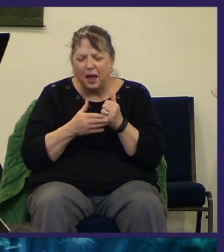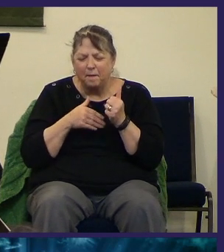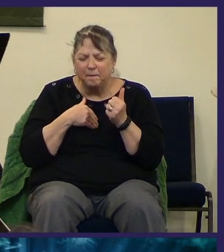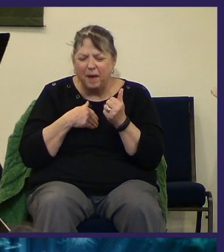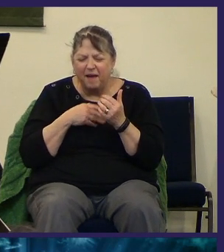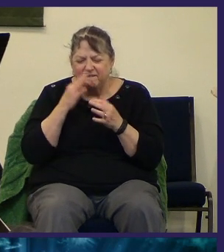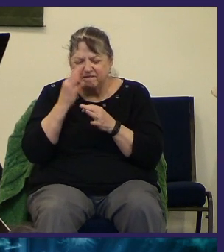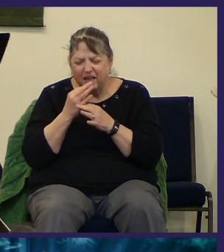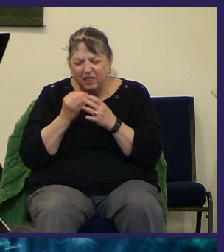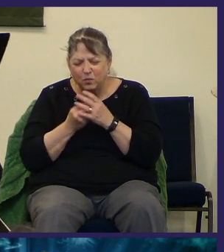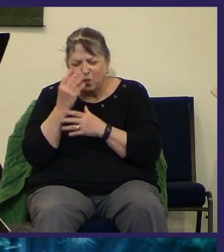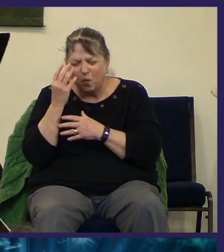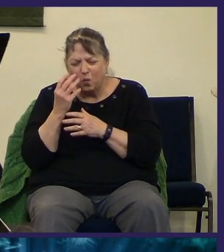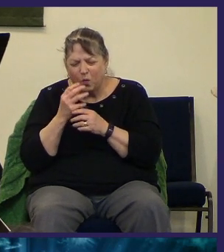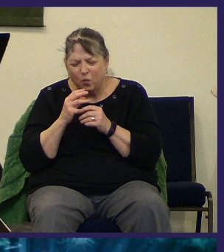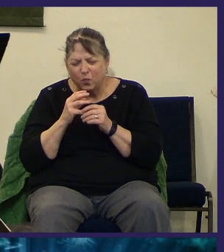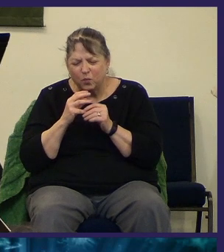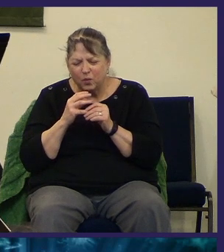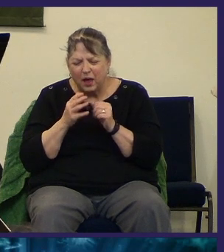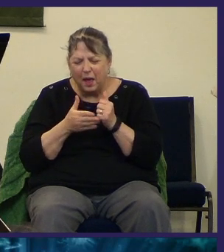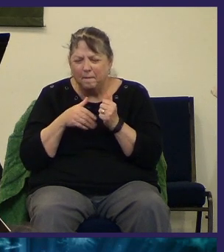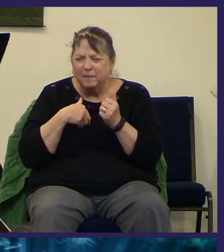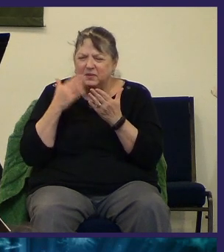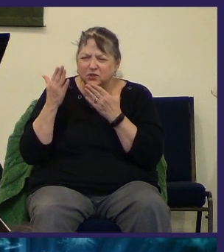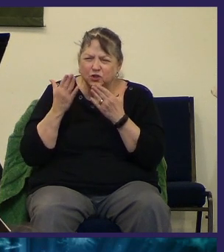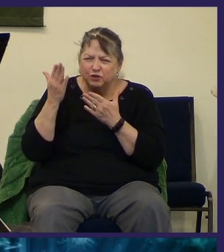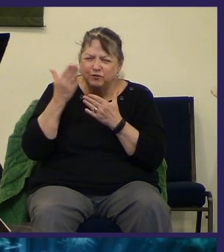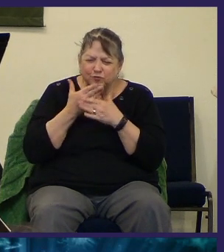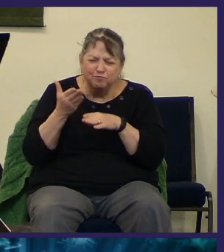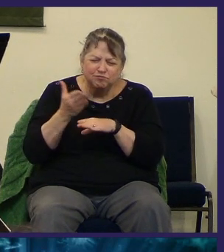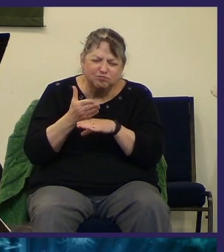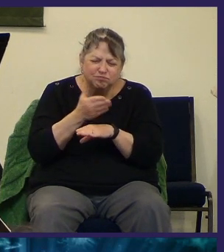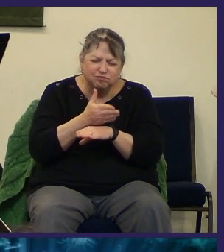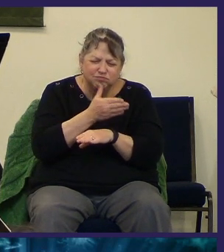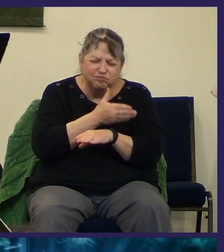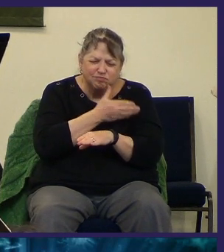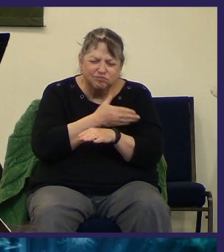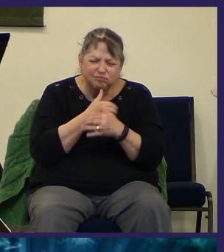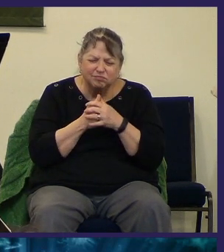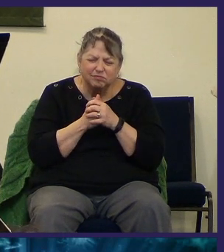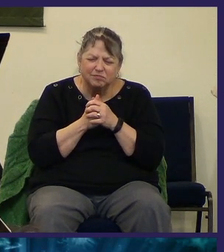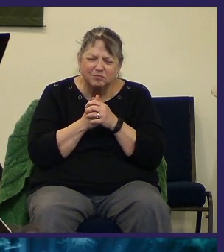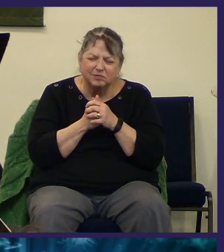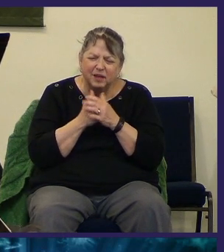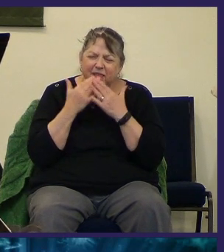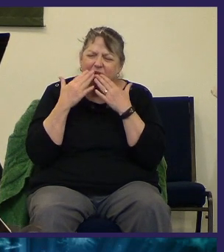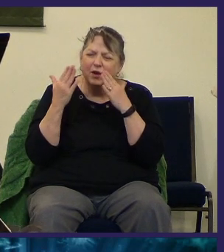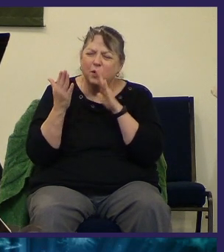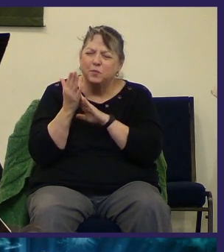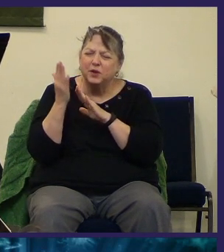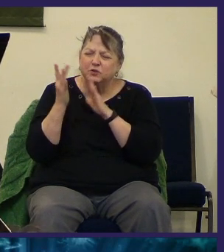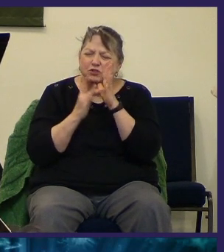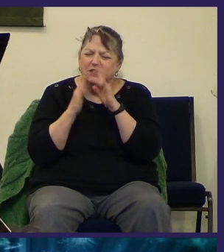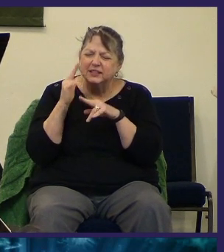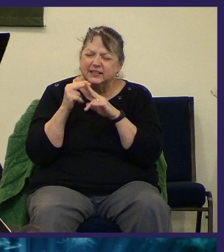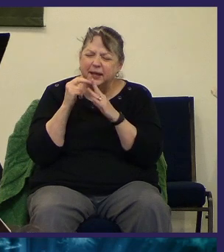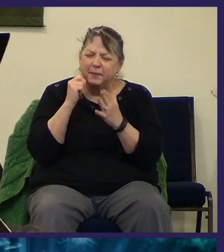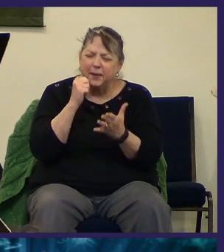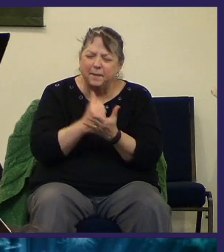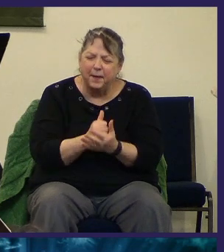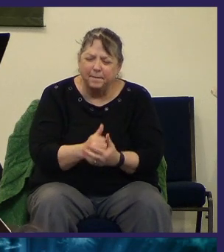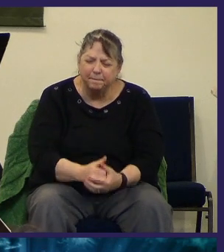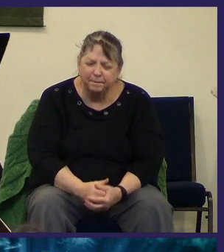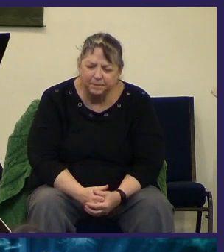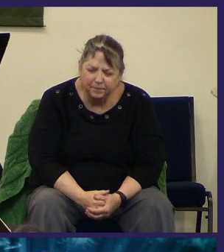faith help me to be a better servant of you father and lord we just thank and praise you for this day in jesus name i pray all